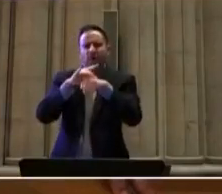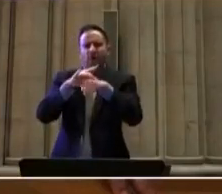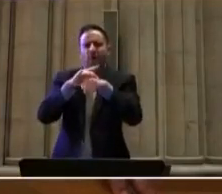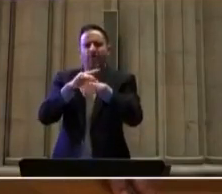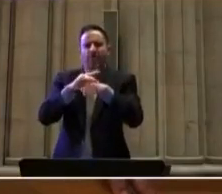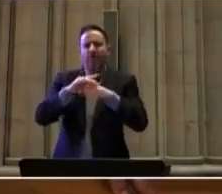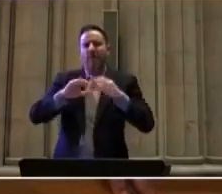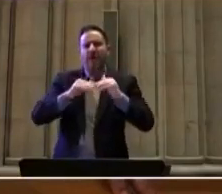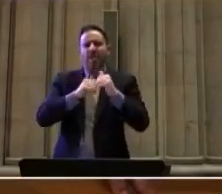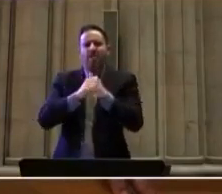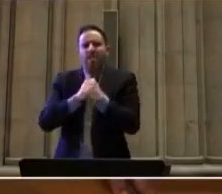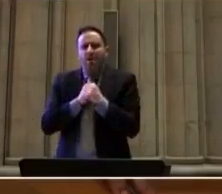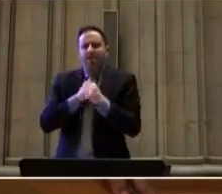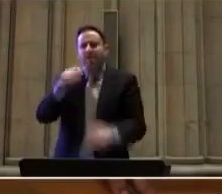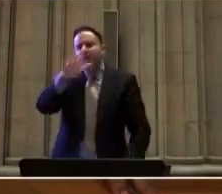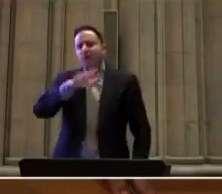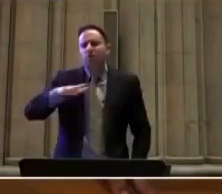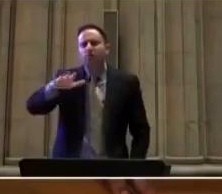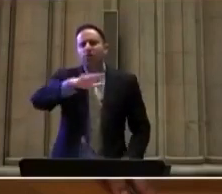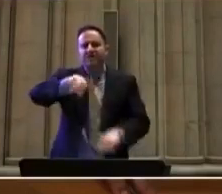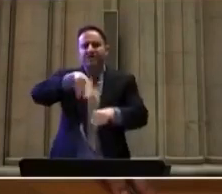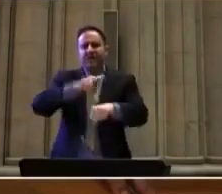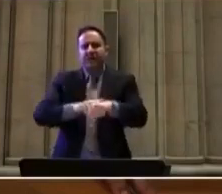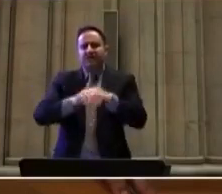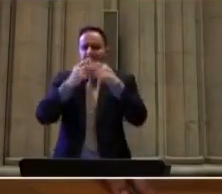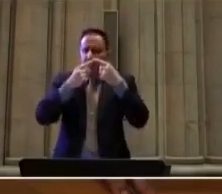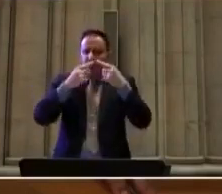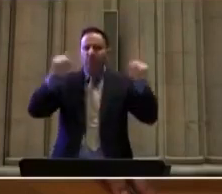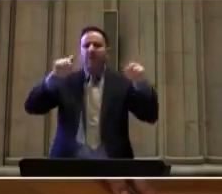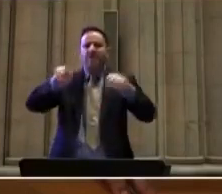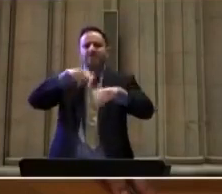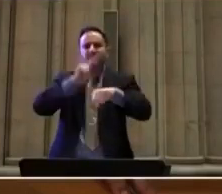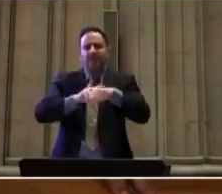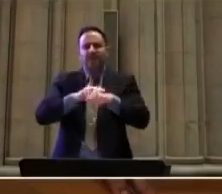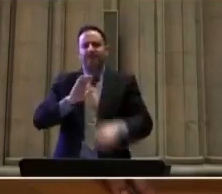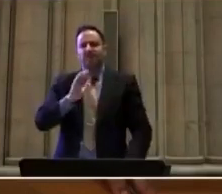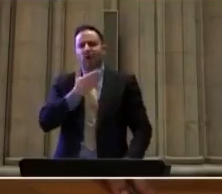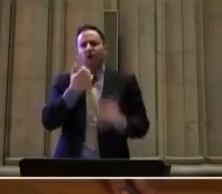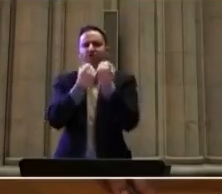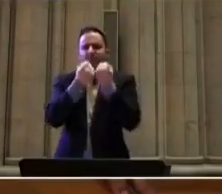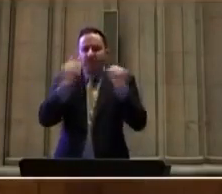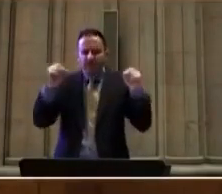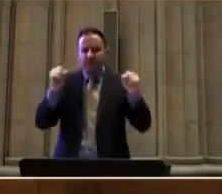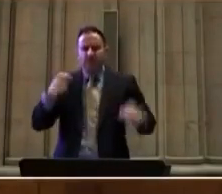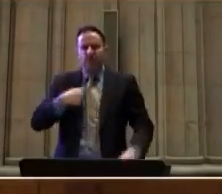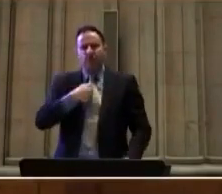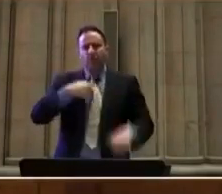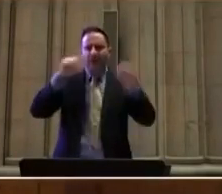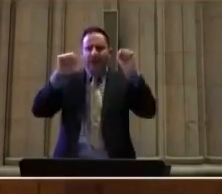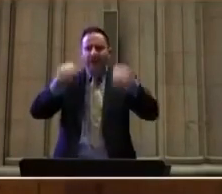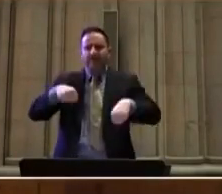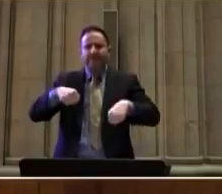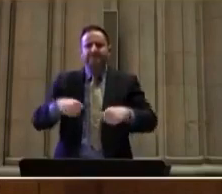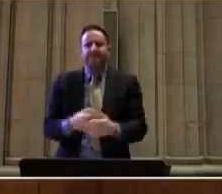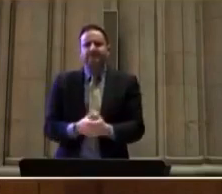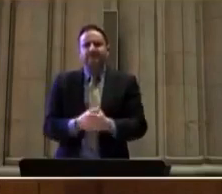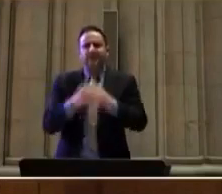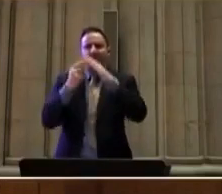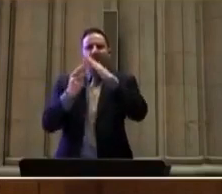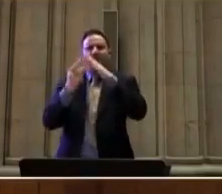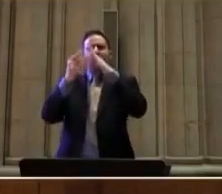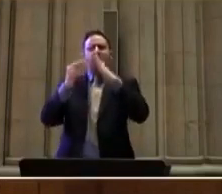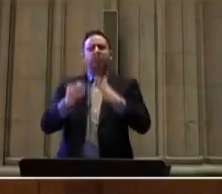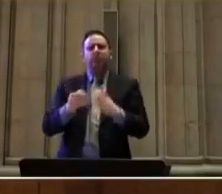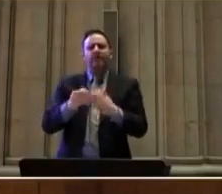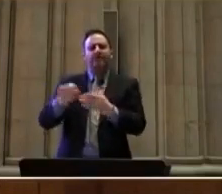love across the nation. We proclaim love our salvation. Yes, we can. And so the prophet